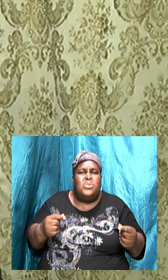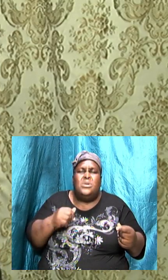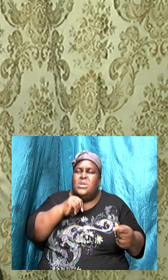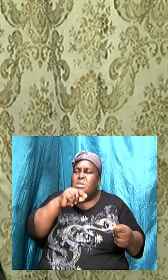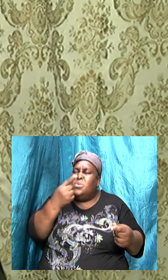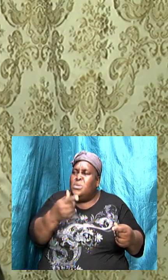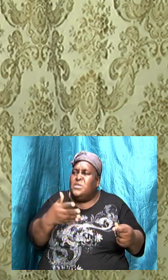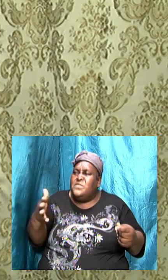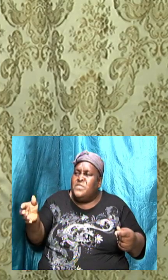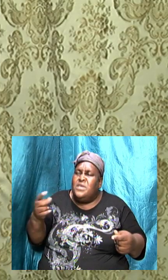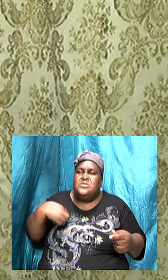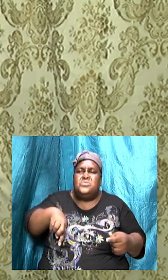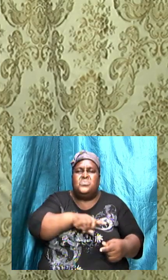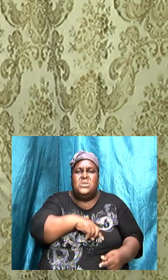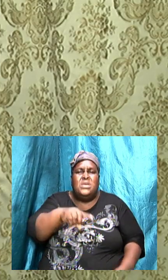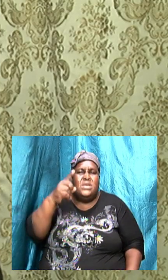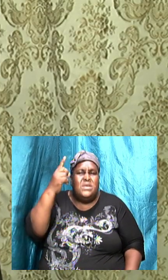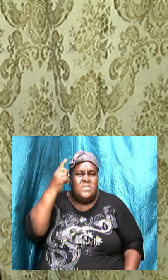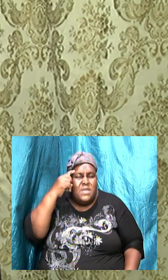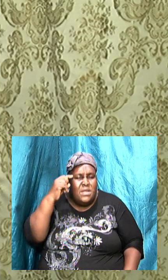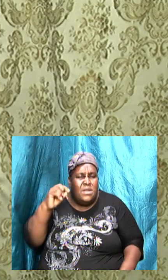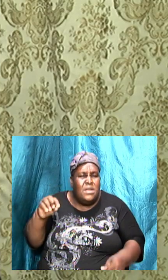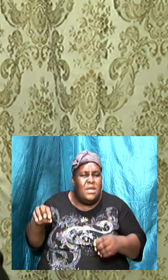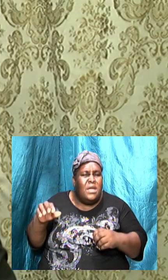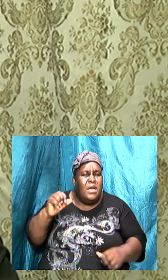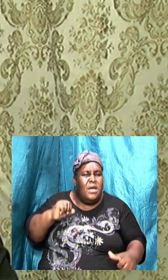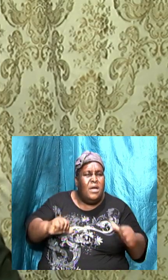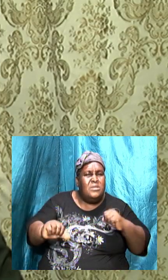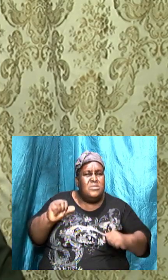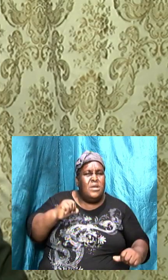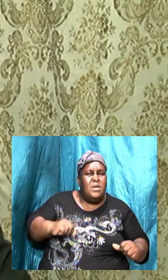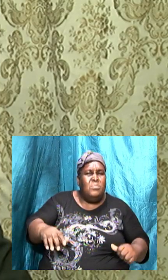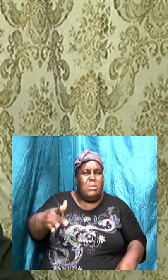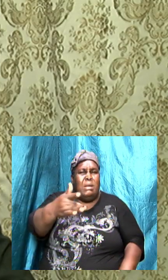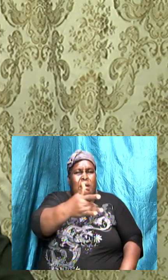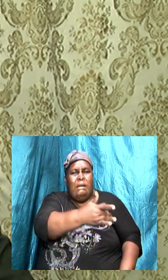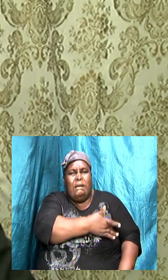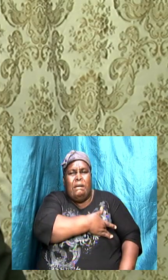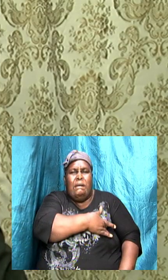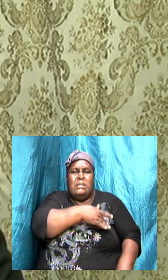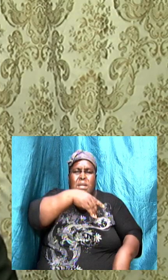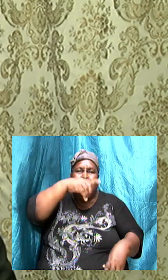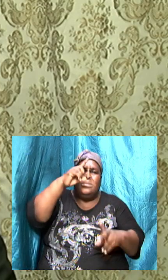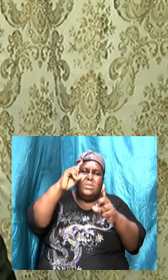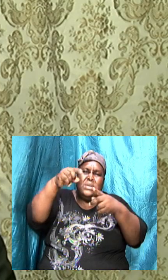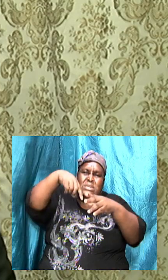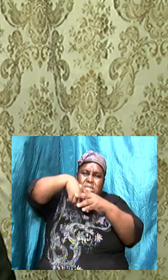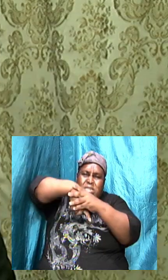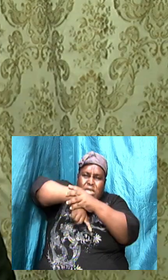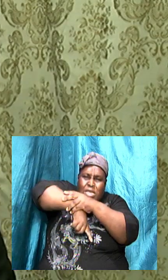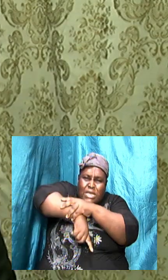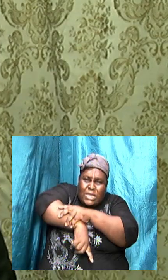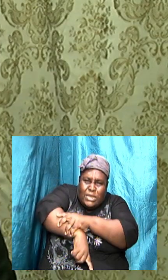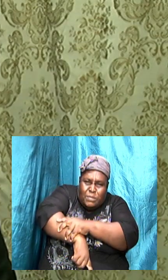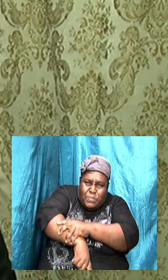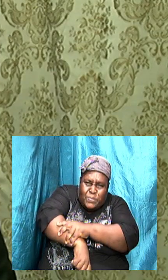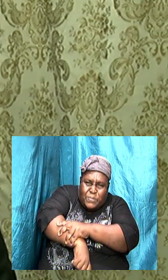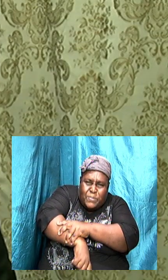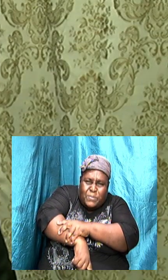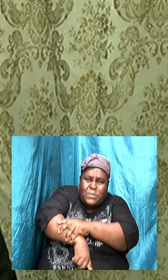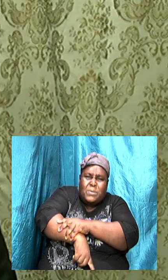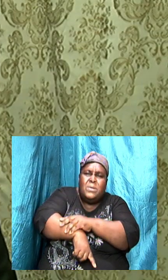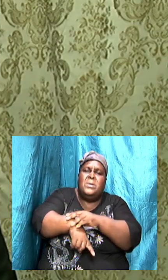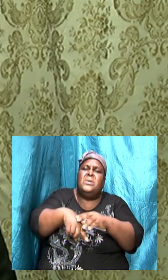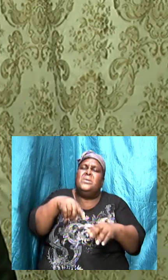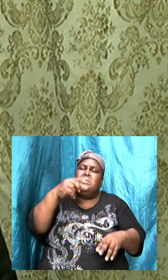think and then the action we take, but hearts and reins mean that he goes deep and looks